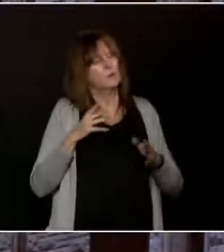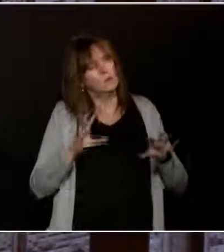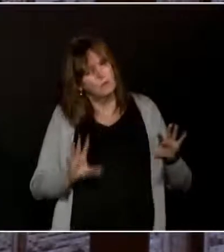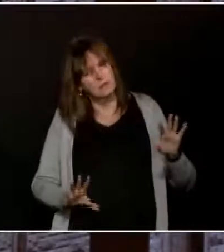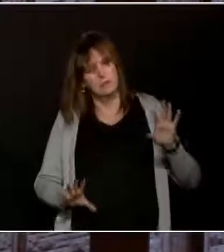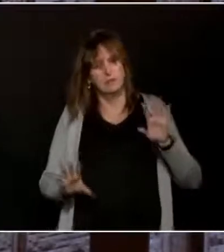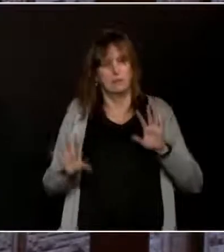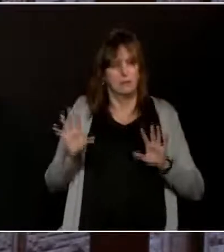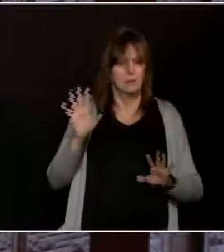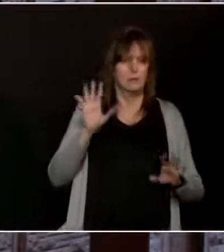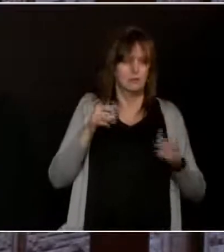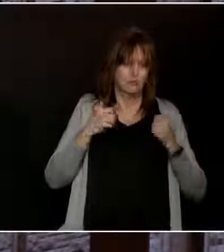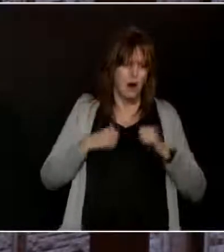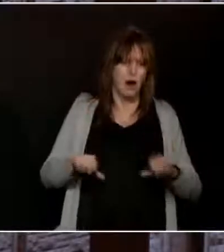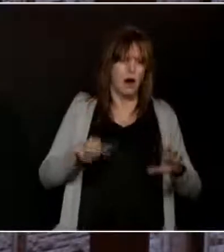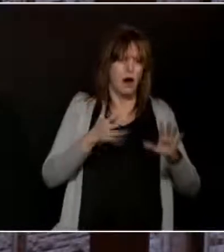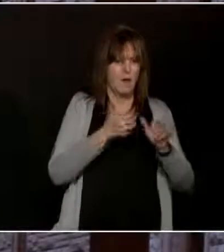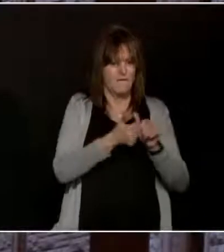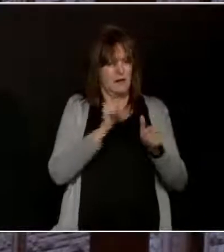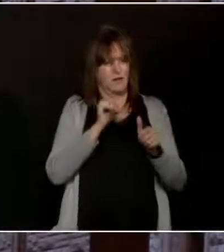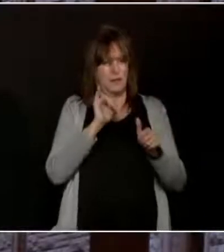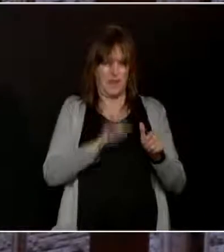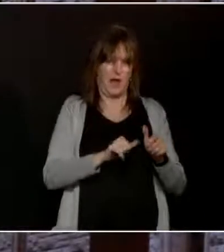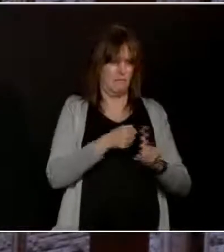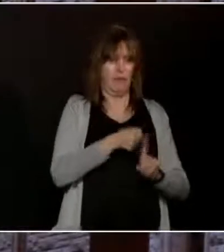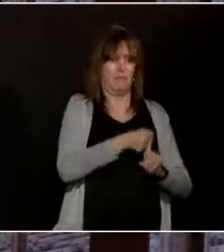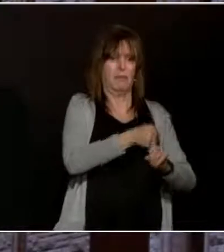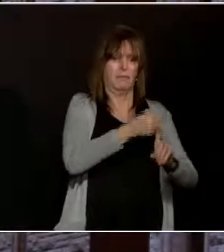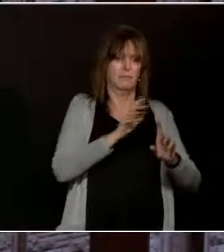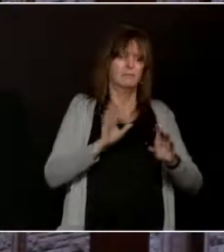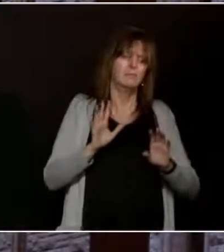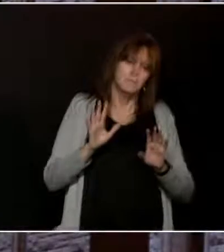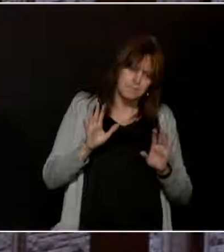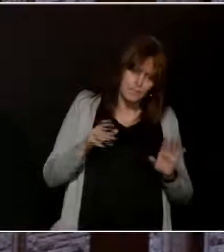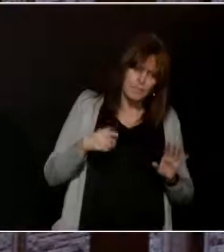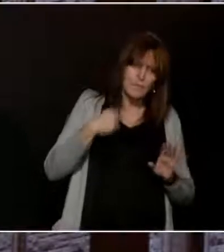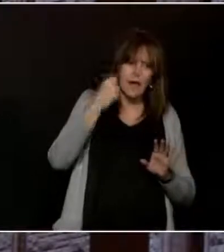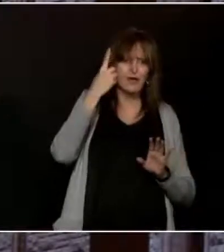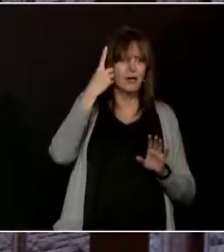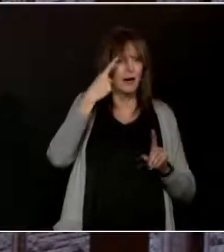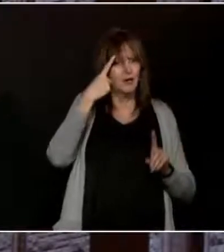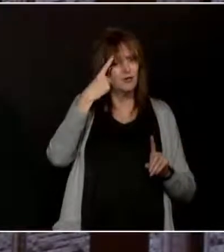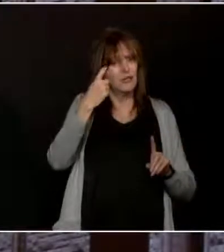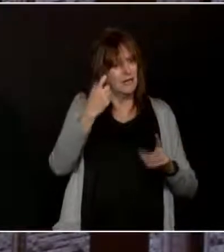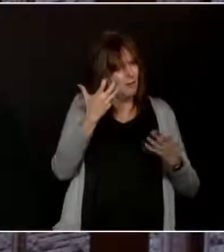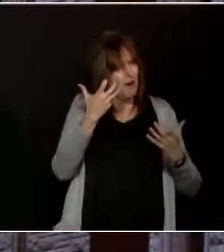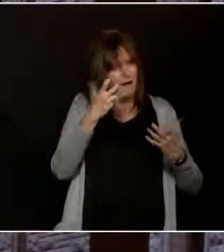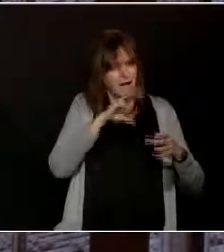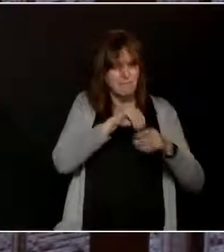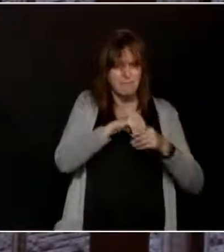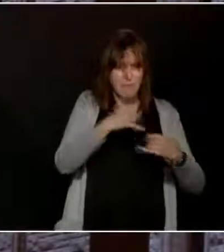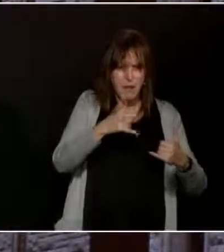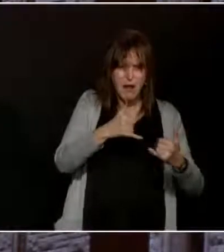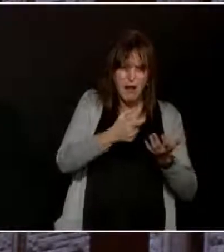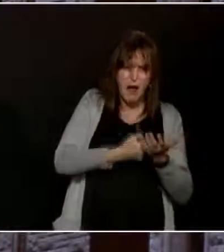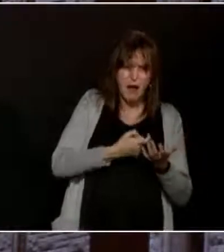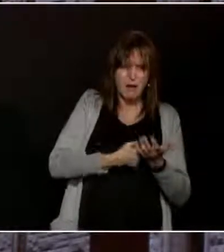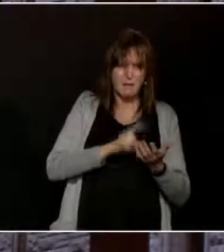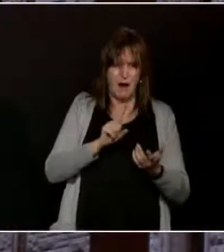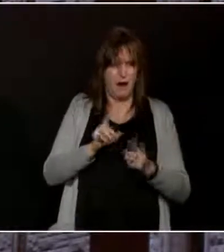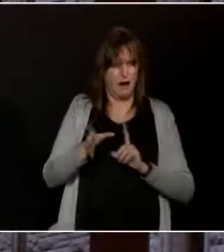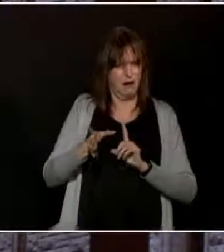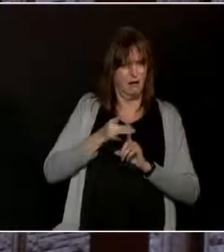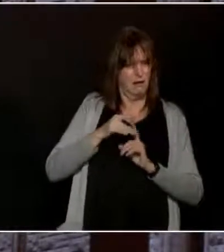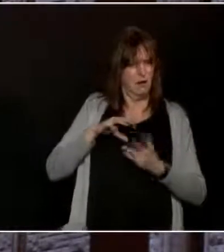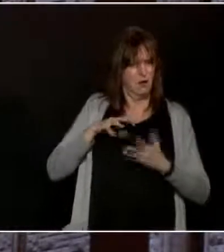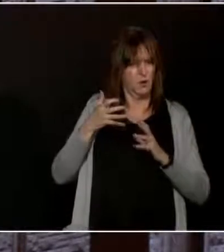So while I can understand their dreams and endeavors, I don't want those shattered by a case of COVID. And so we want to see if we can get that